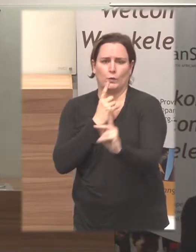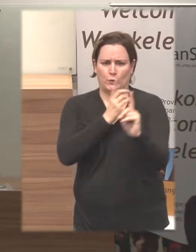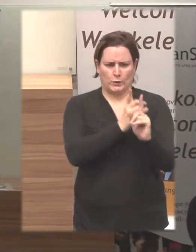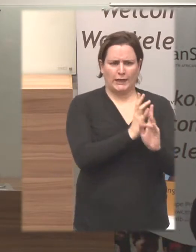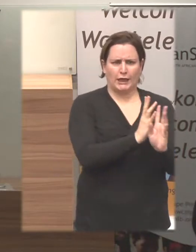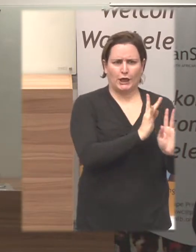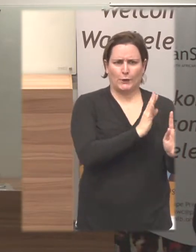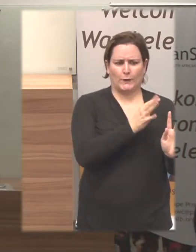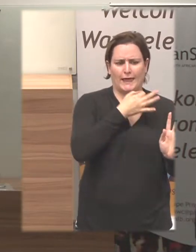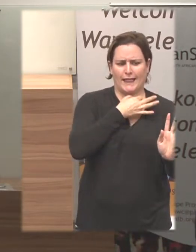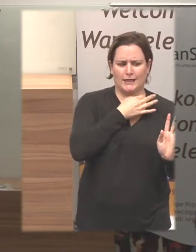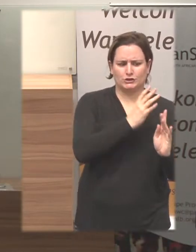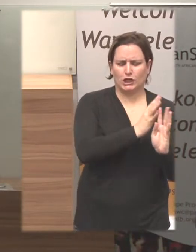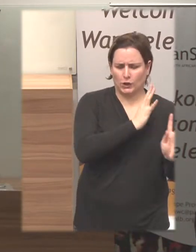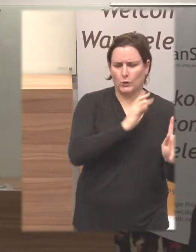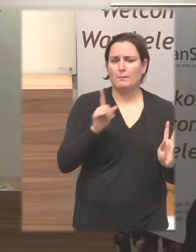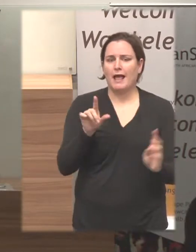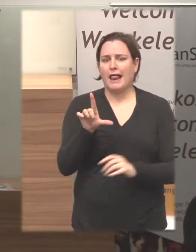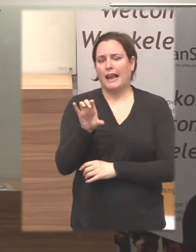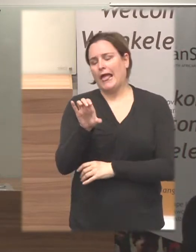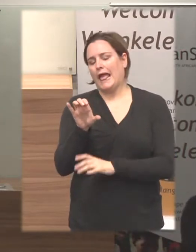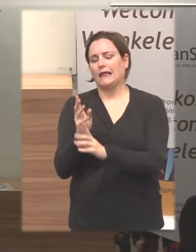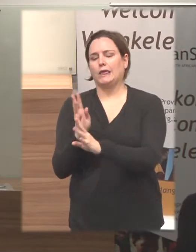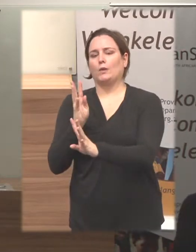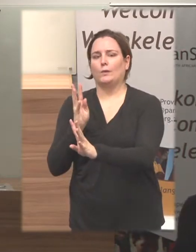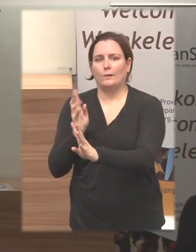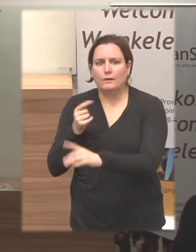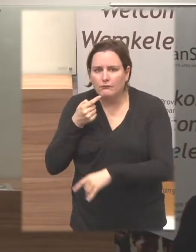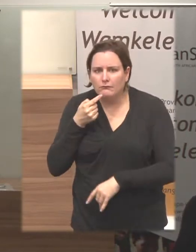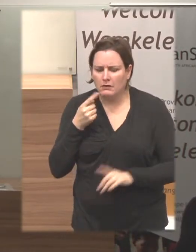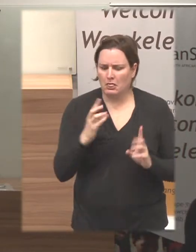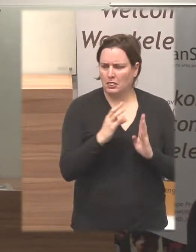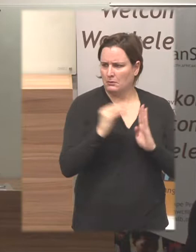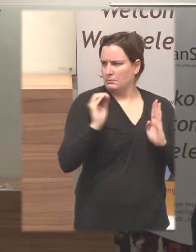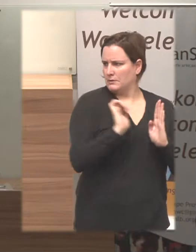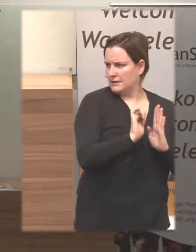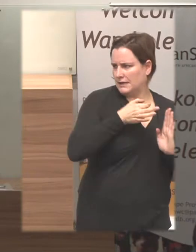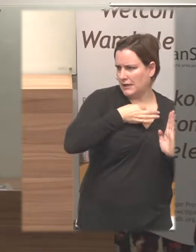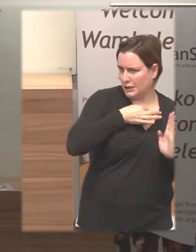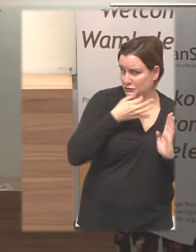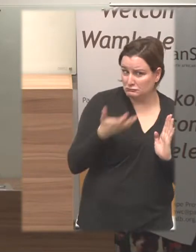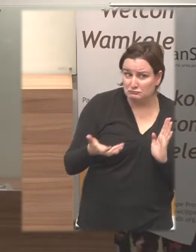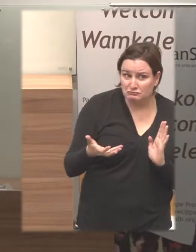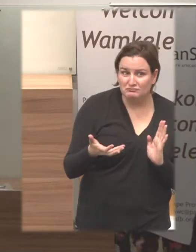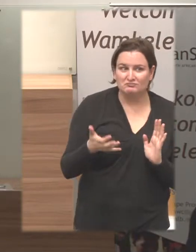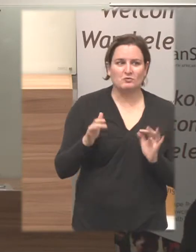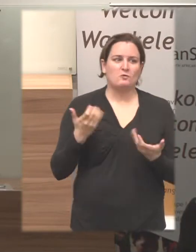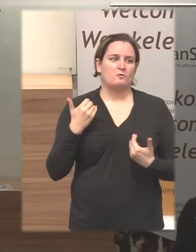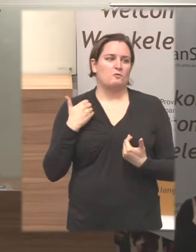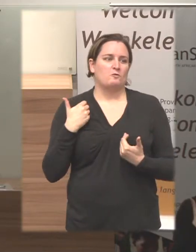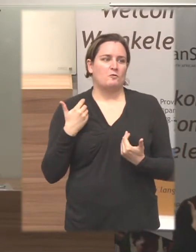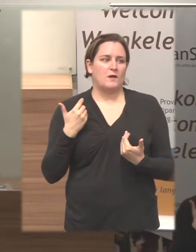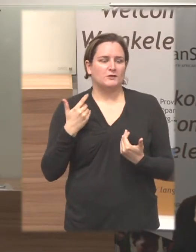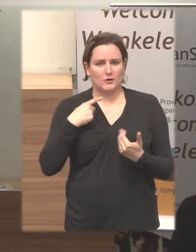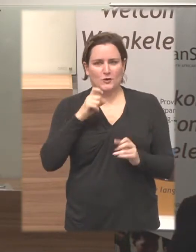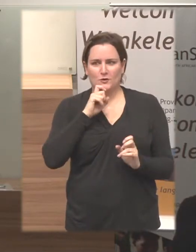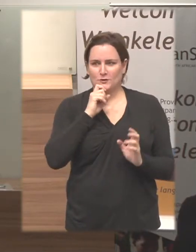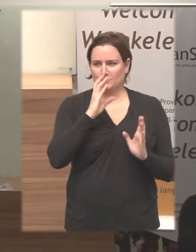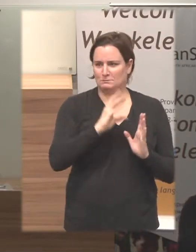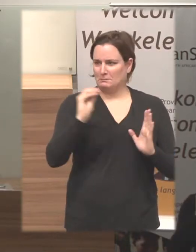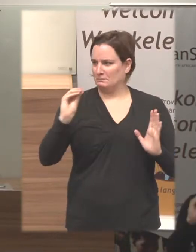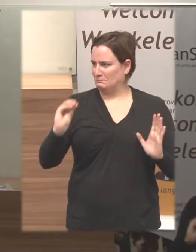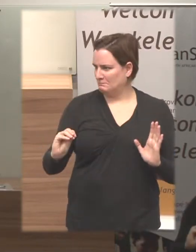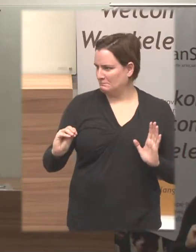could talk about Muface maybe as coming from a colloquial, as somebody who's my friend or my acquaintance